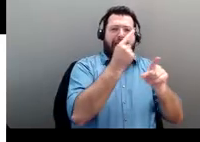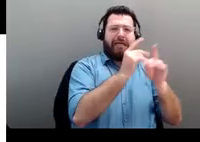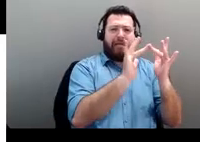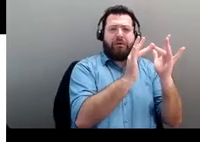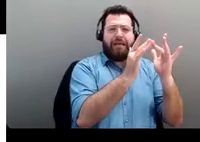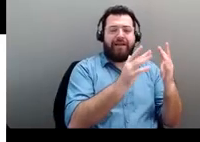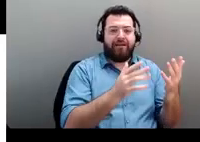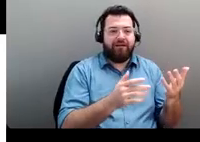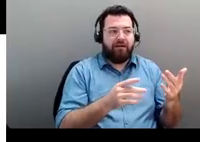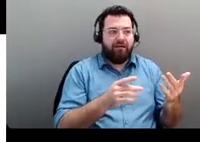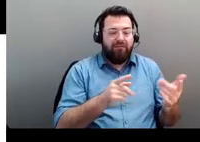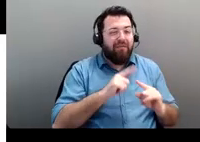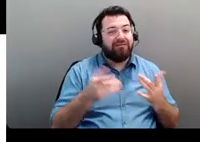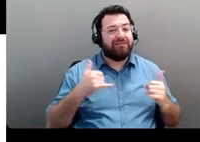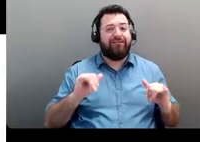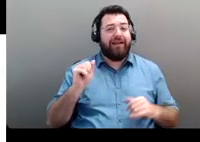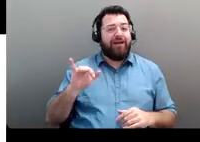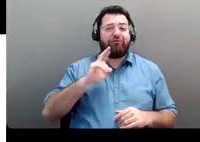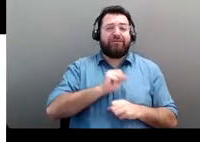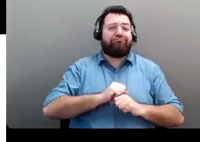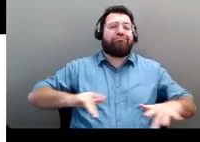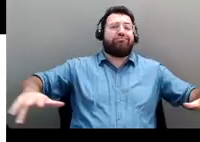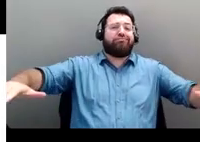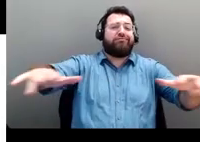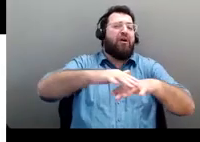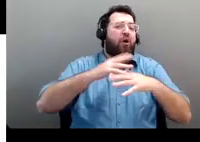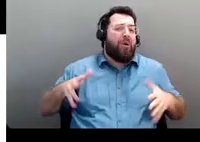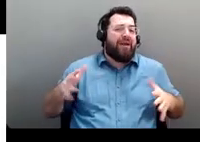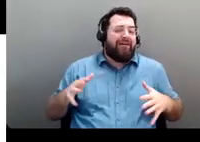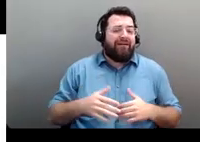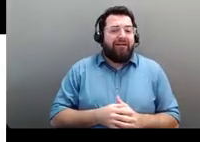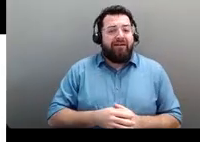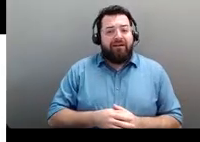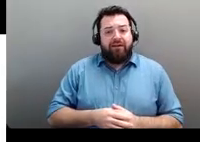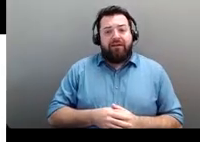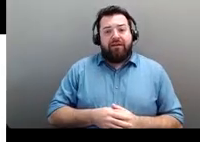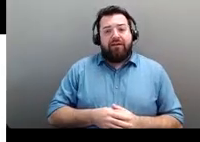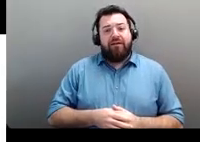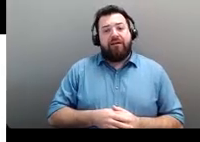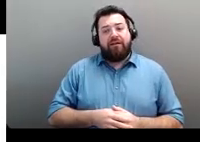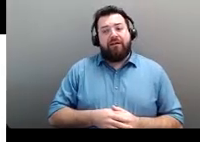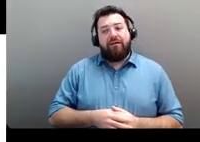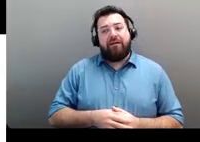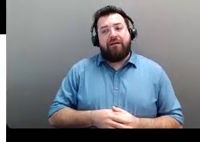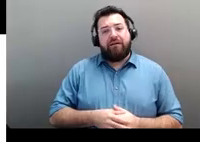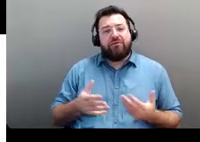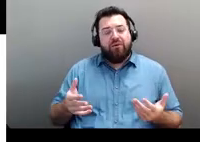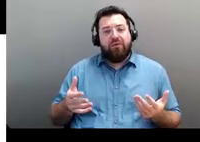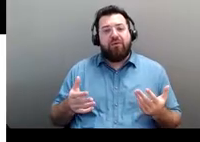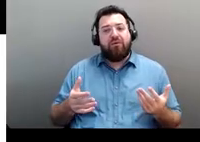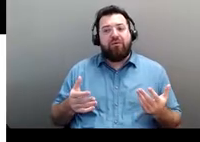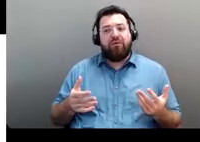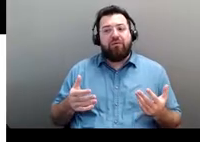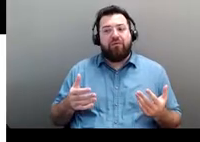available. It's out there. Along with that, along with having knowledge about AI, is just